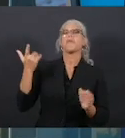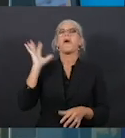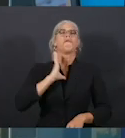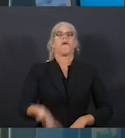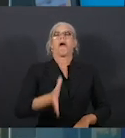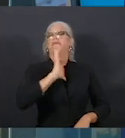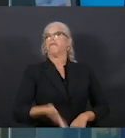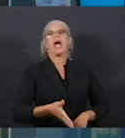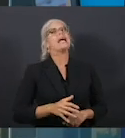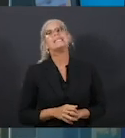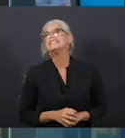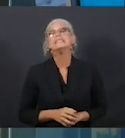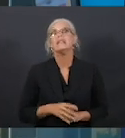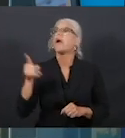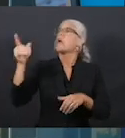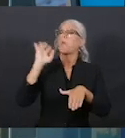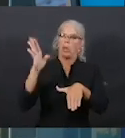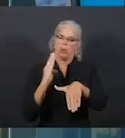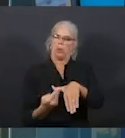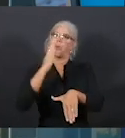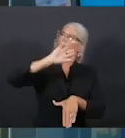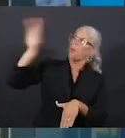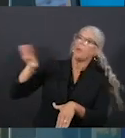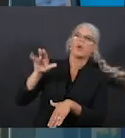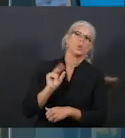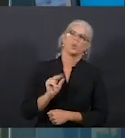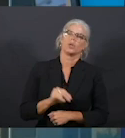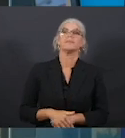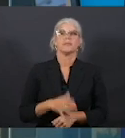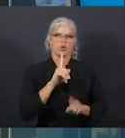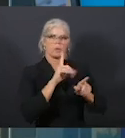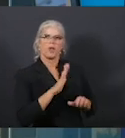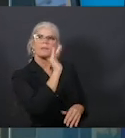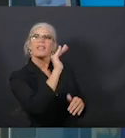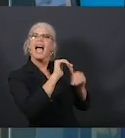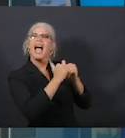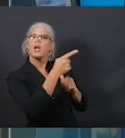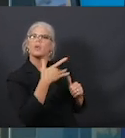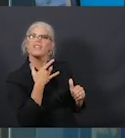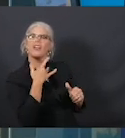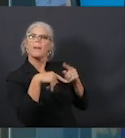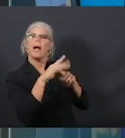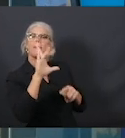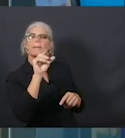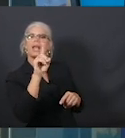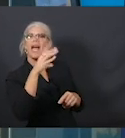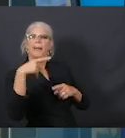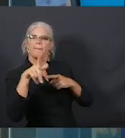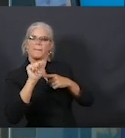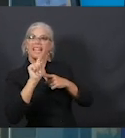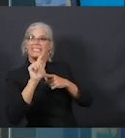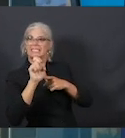the impacts are limited to. How are we feeling about the blood and the platelet supply in the state? Because I know that there's been issues with One Blood not being